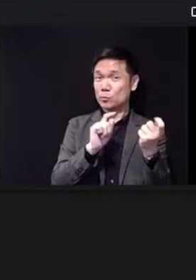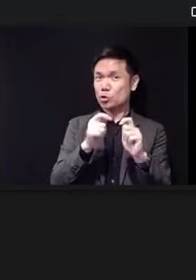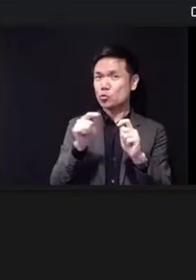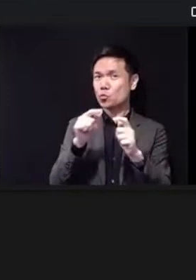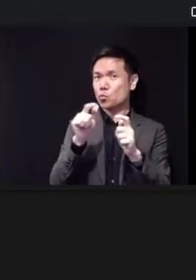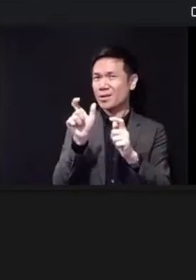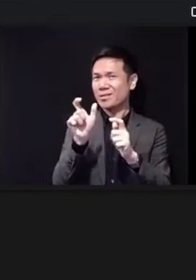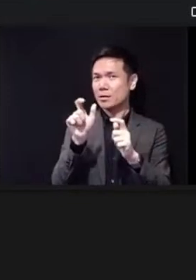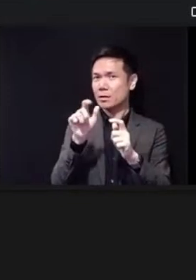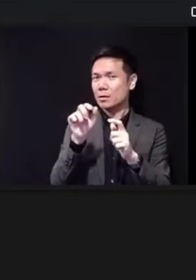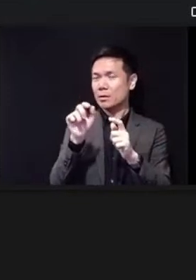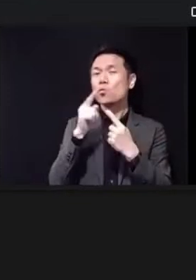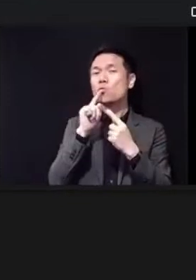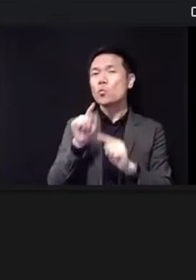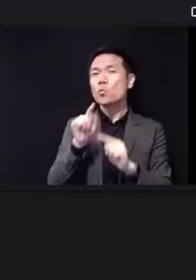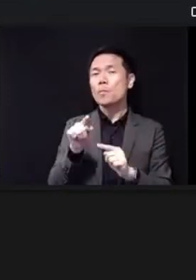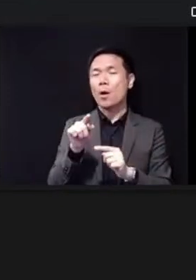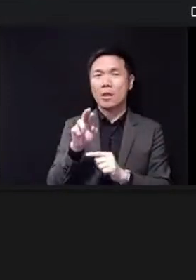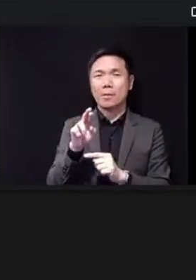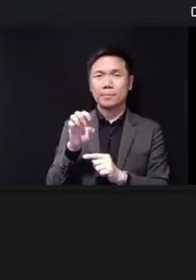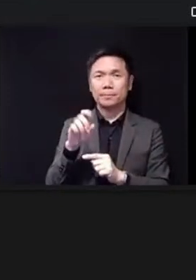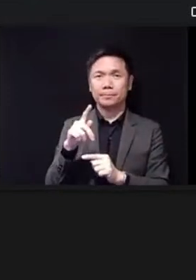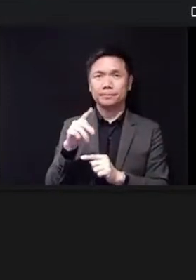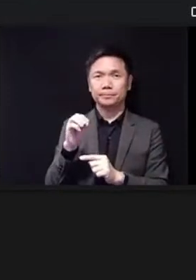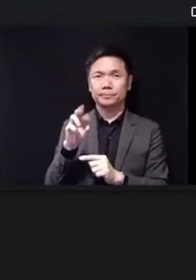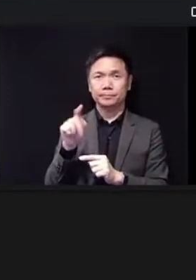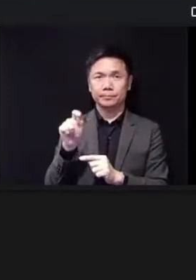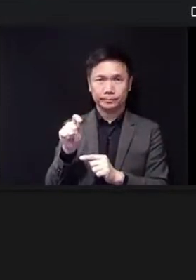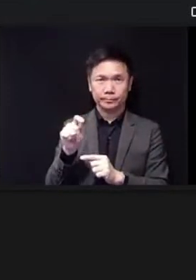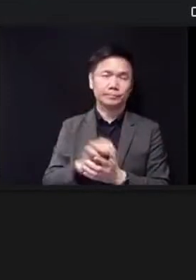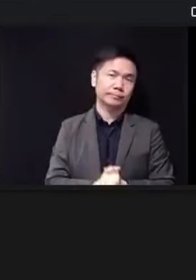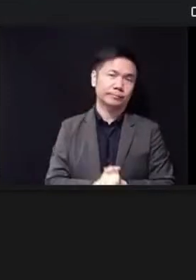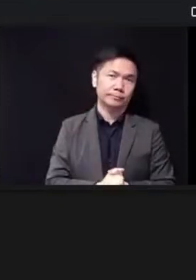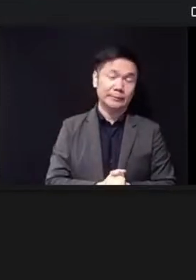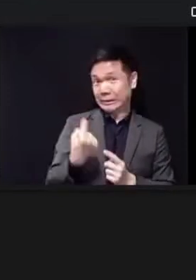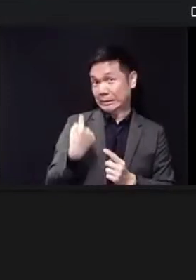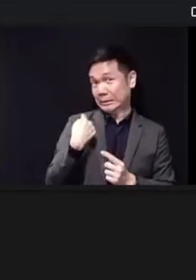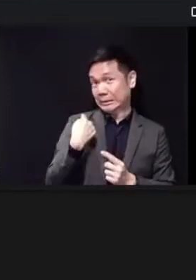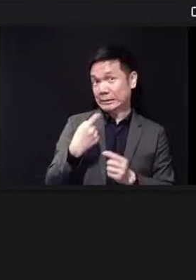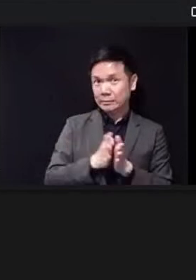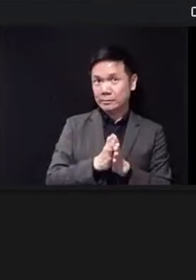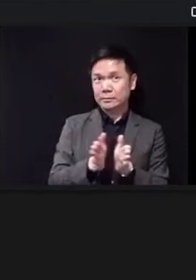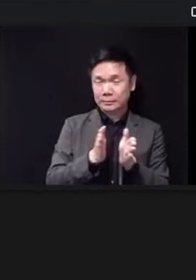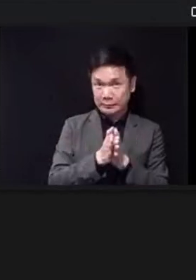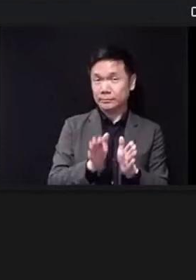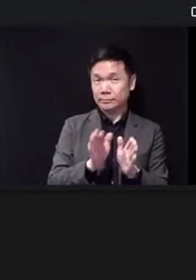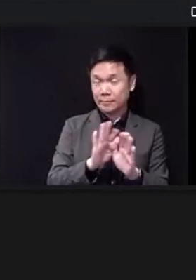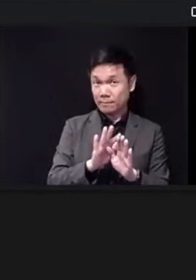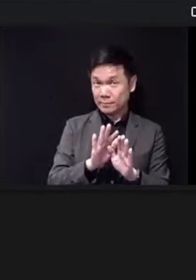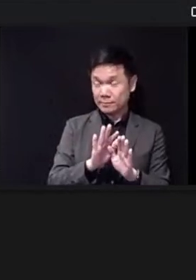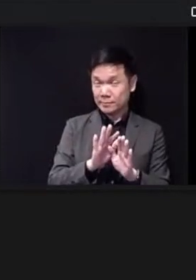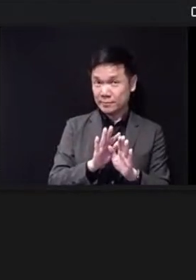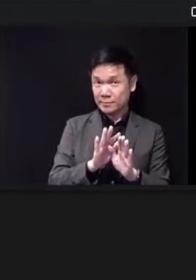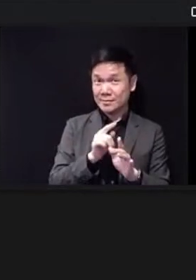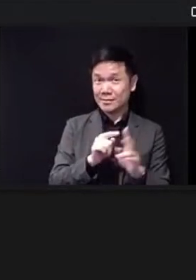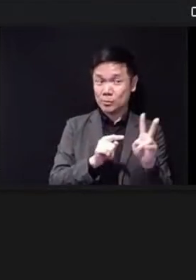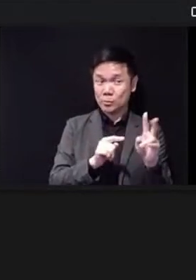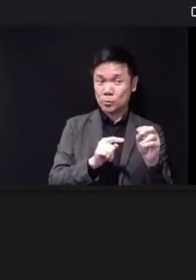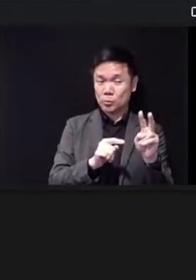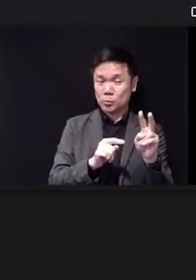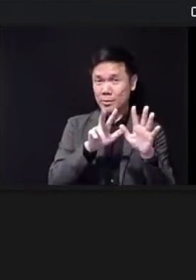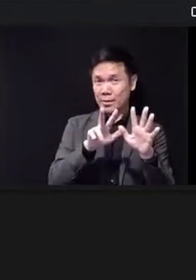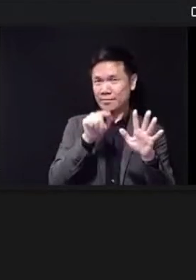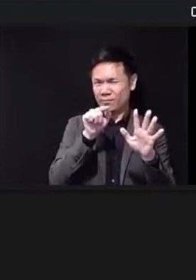Chair. As I explained earlier, our preference is to end this on 2028.